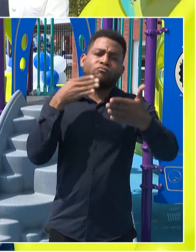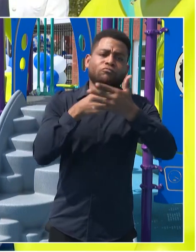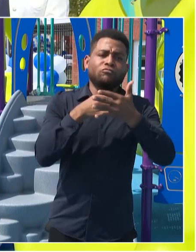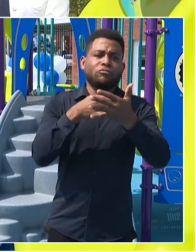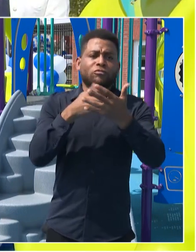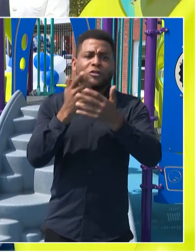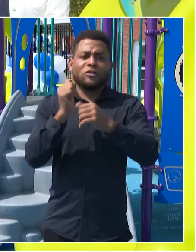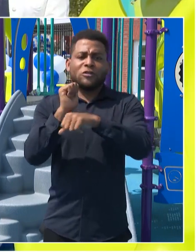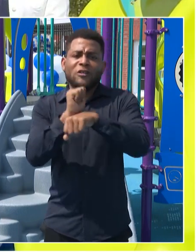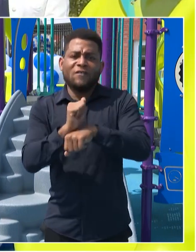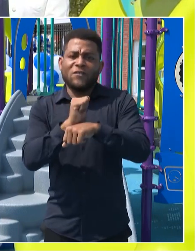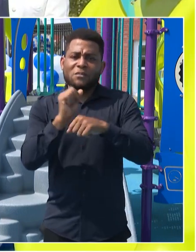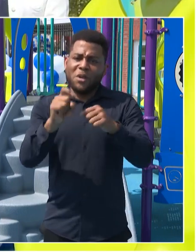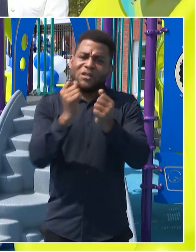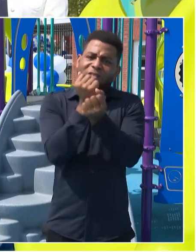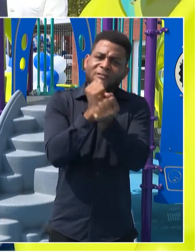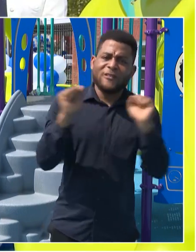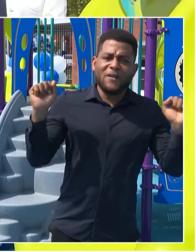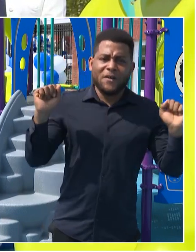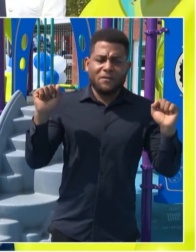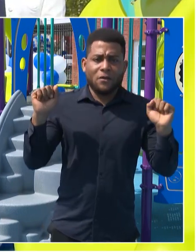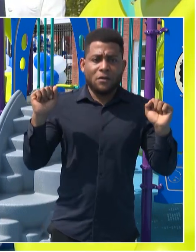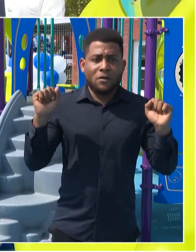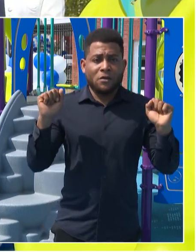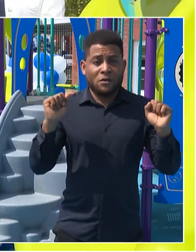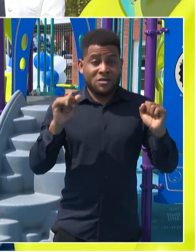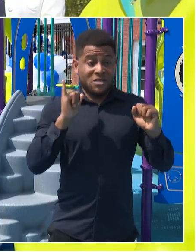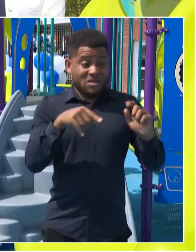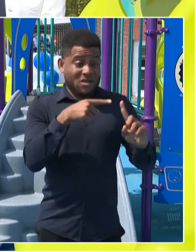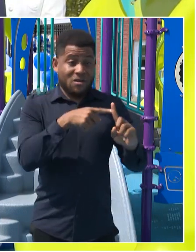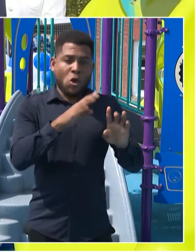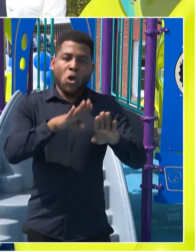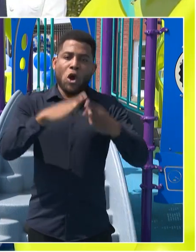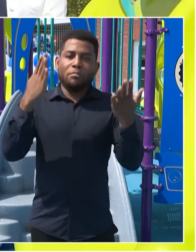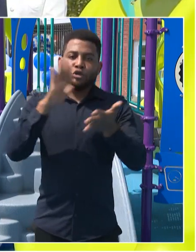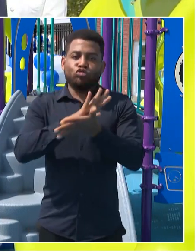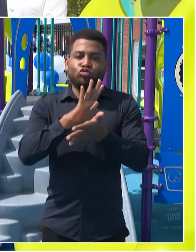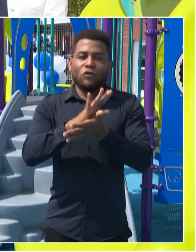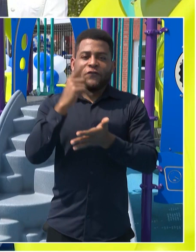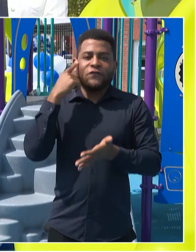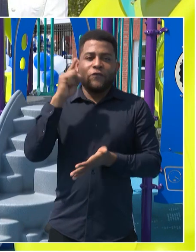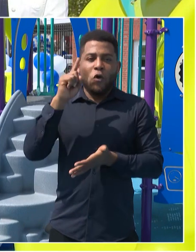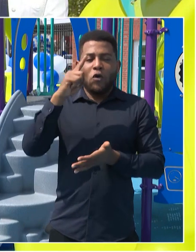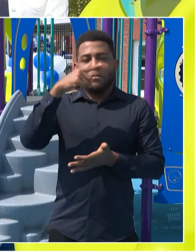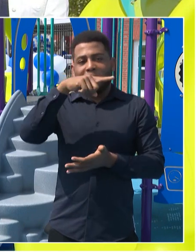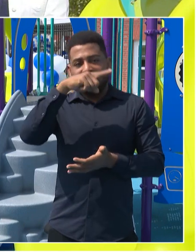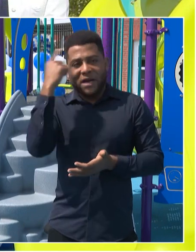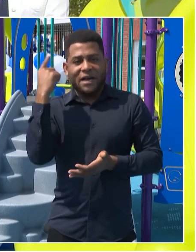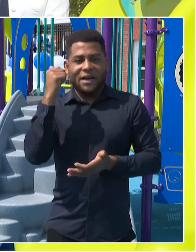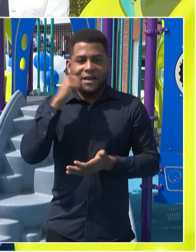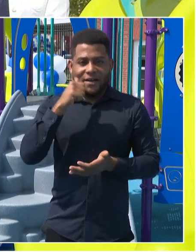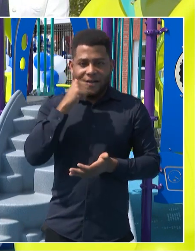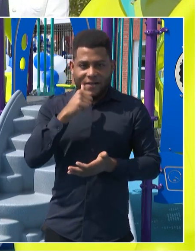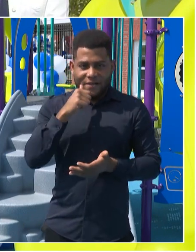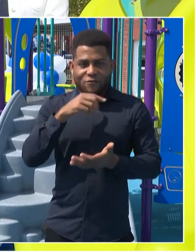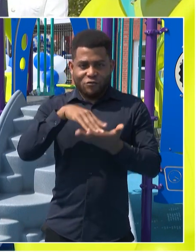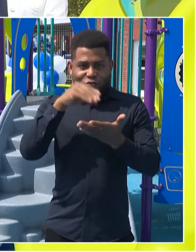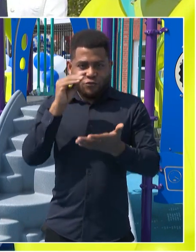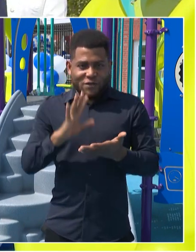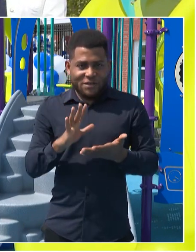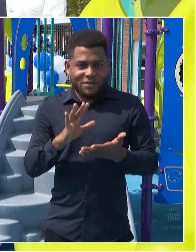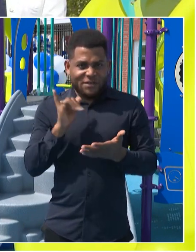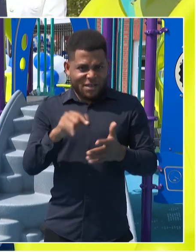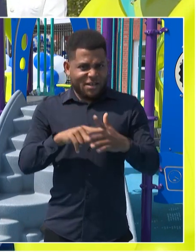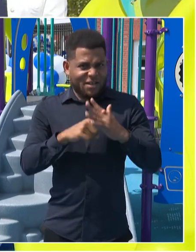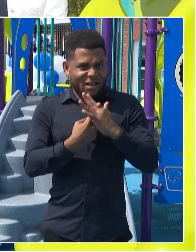young black female teachers, and it opened with 6 students and 14 square foot room, which was about 3